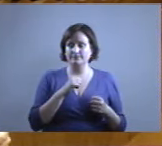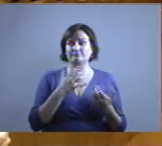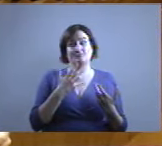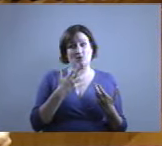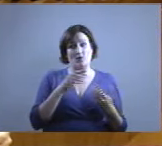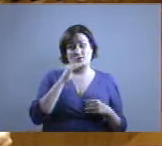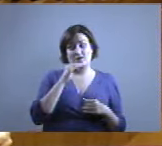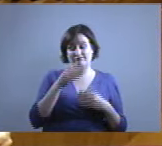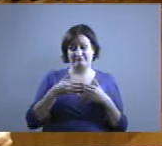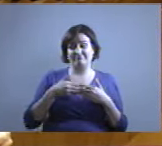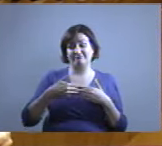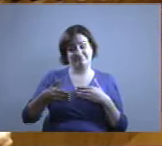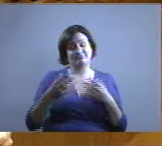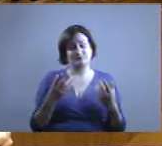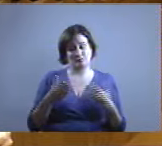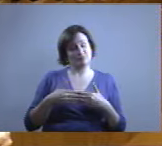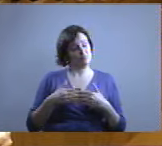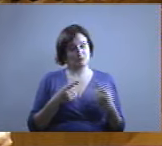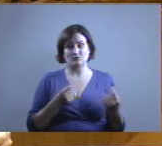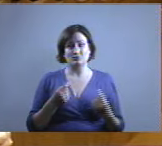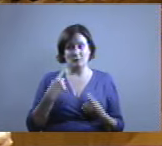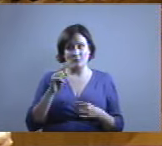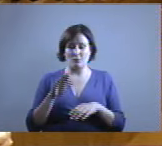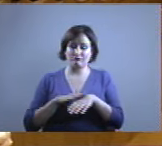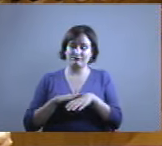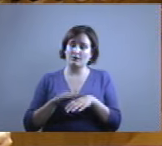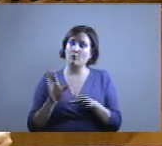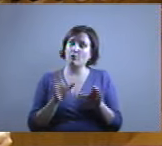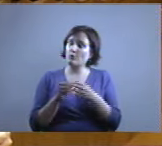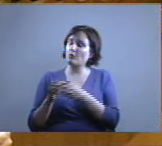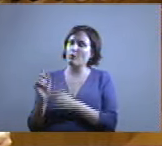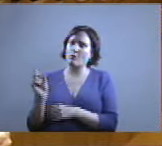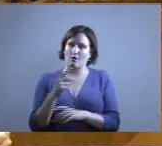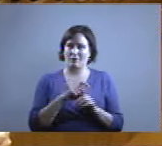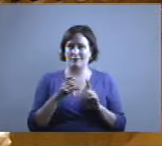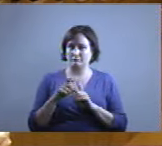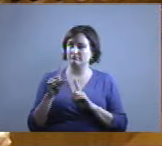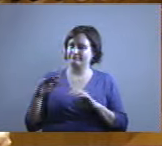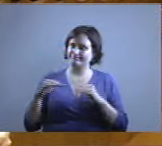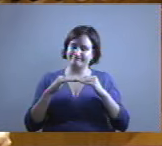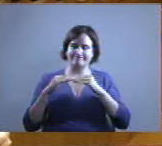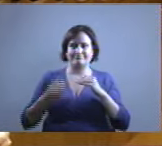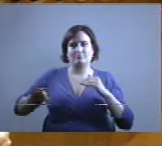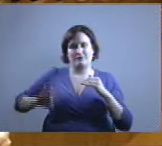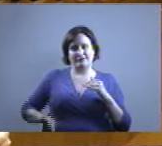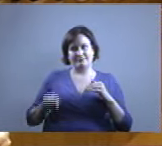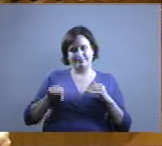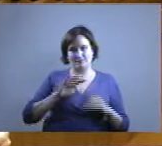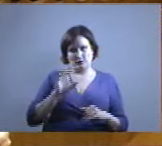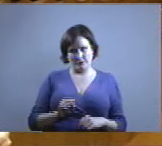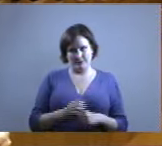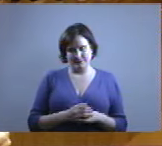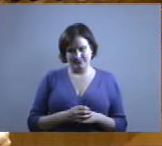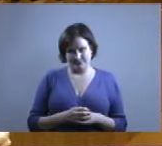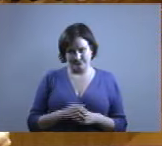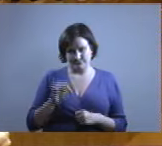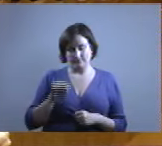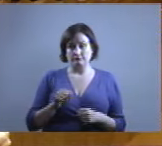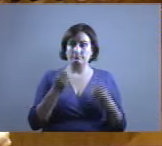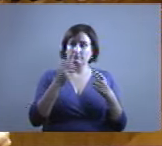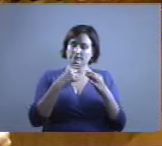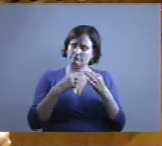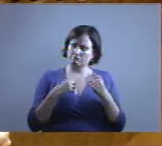long way to go in order for all race groups to share in an equitable way in the benefits of this country. The statistics also show